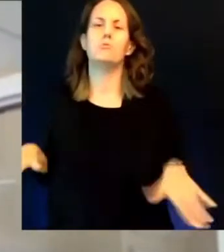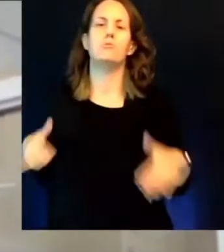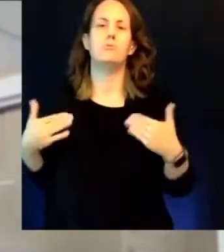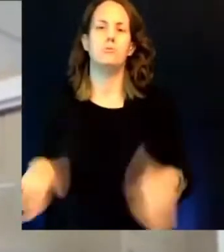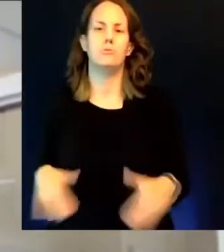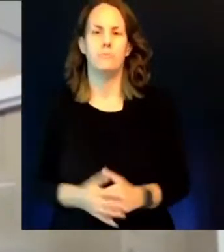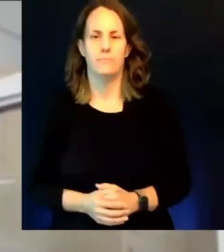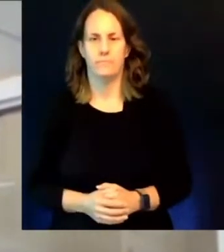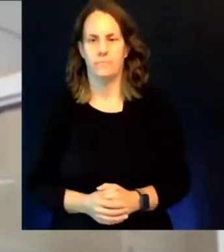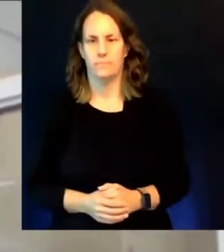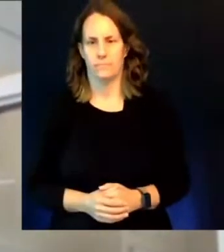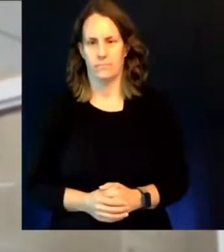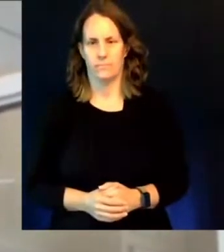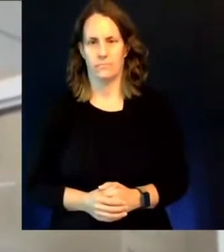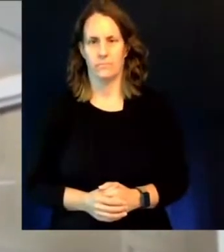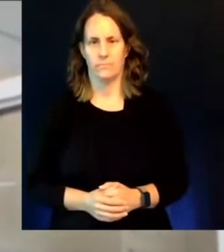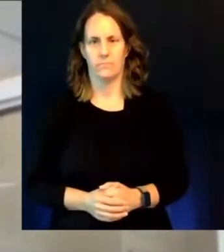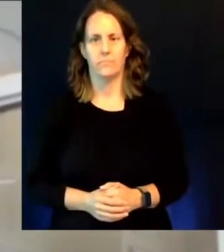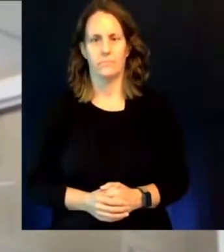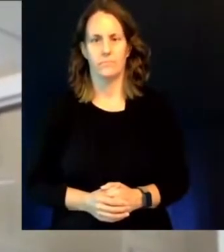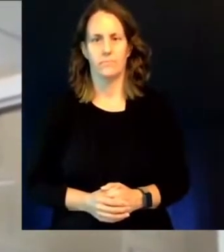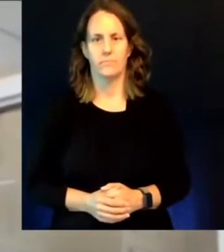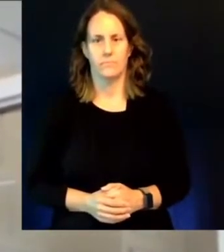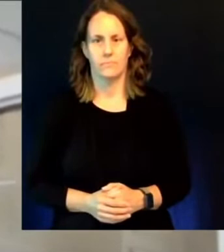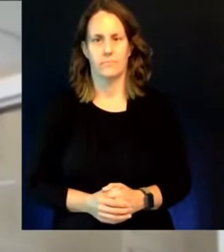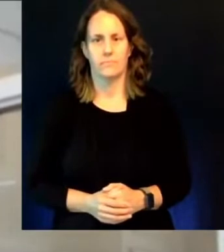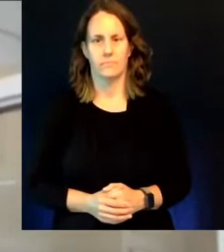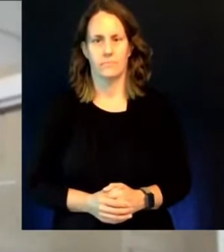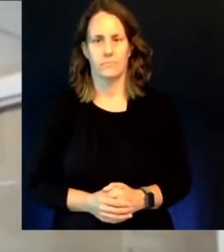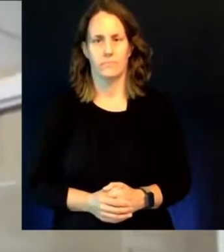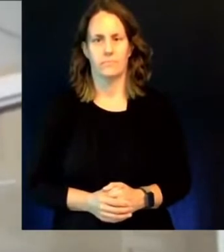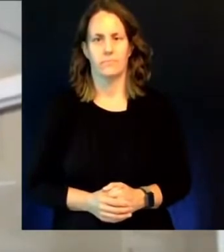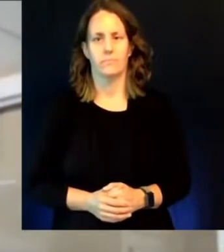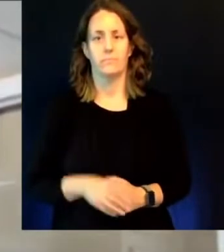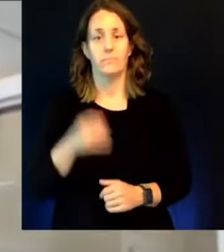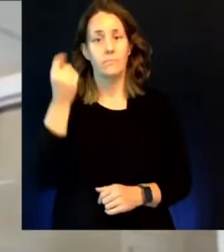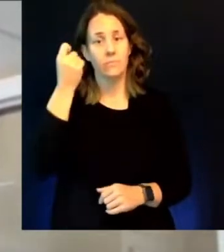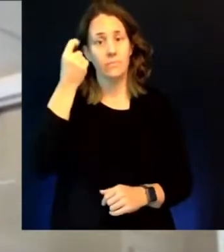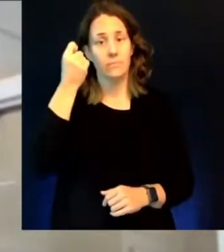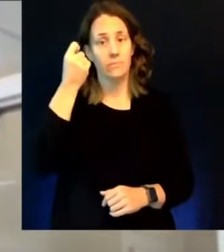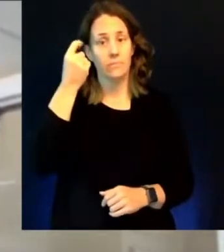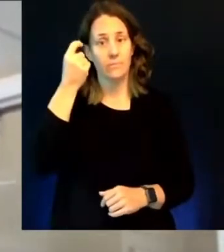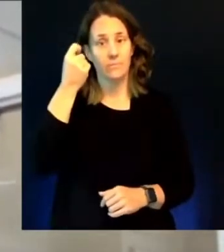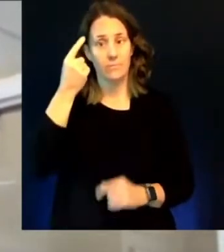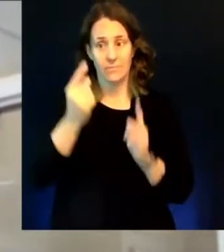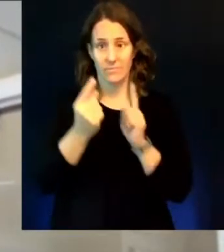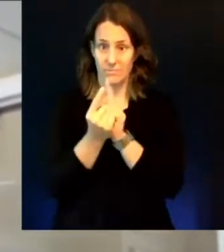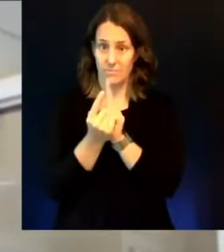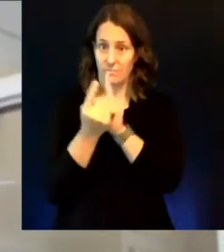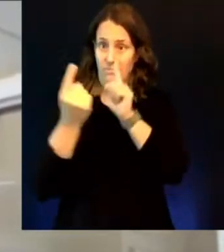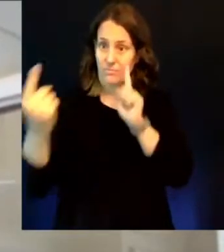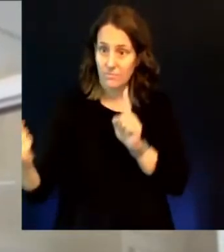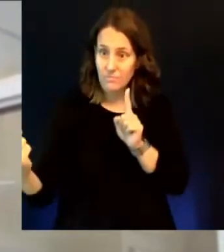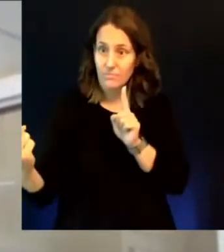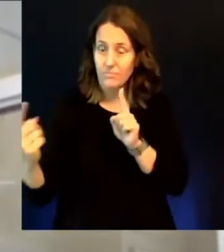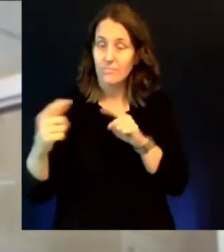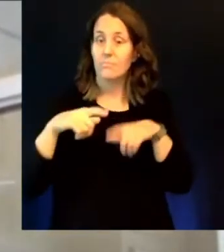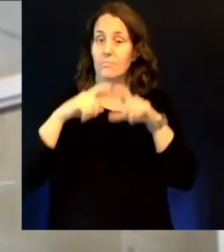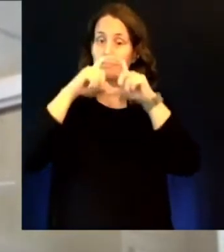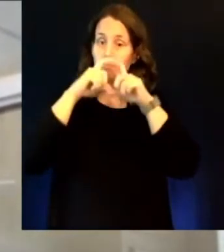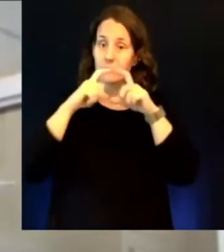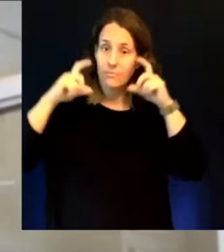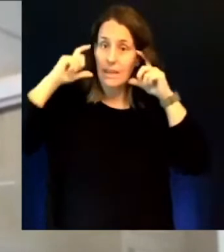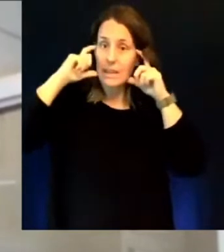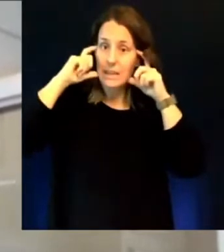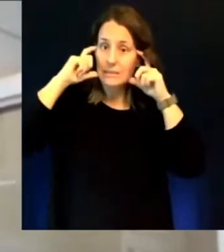second thing is that, at least when it comes to physical distancing and mask wearing, by and large across the country, we're doing those